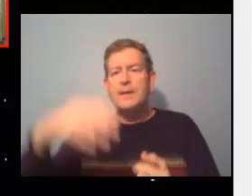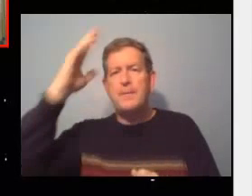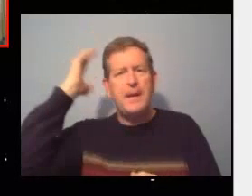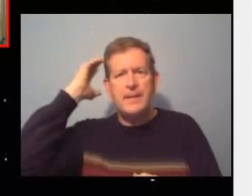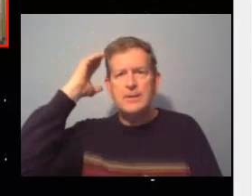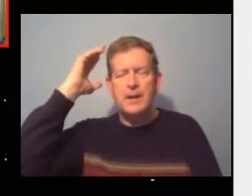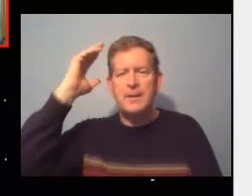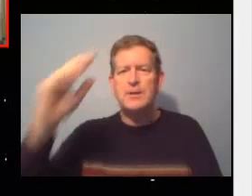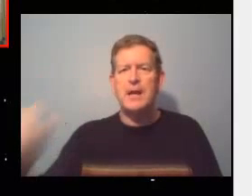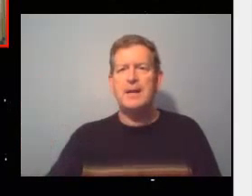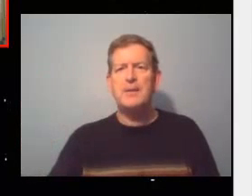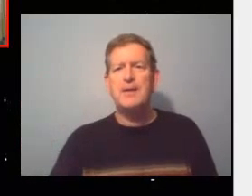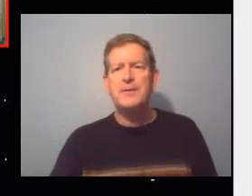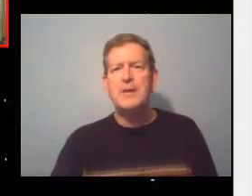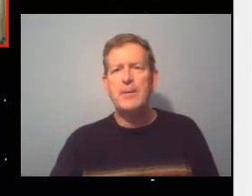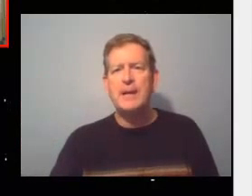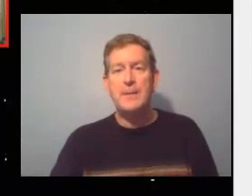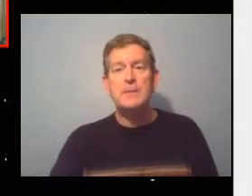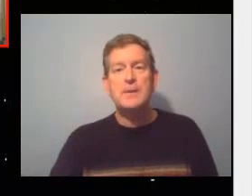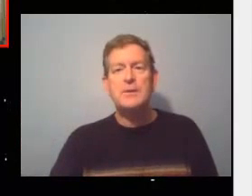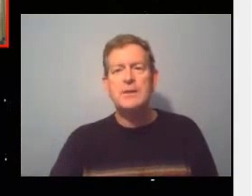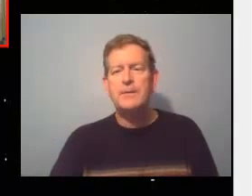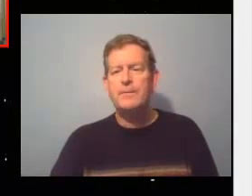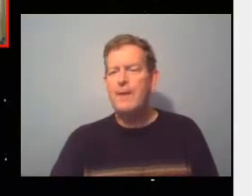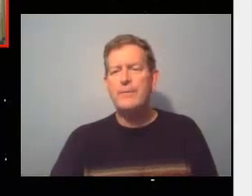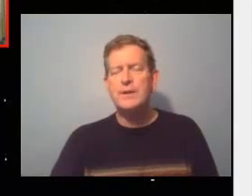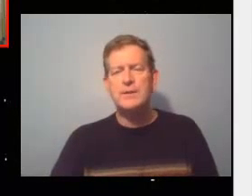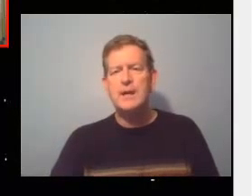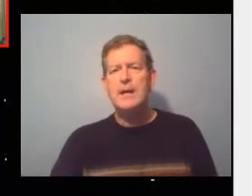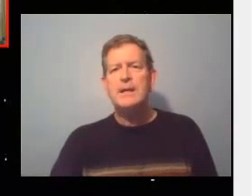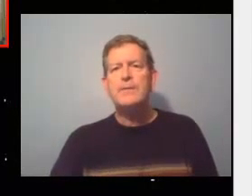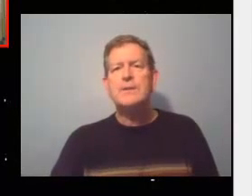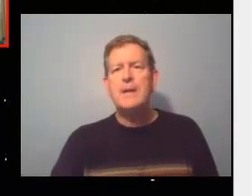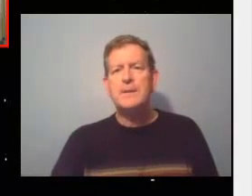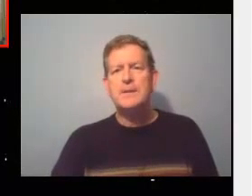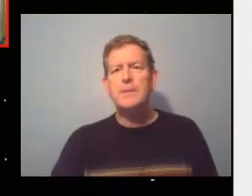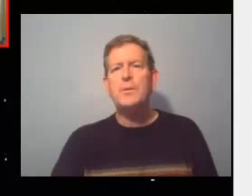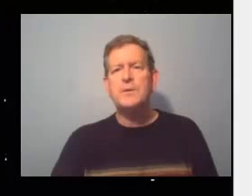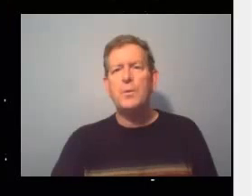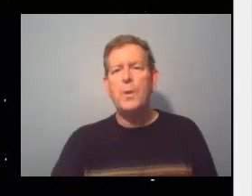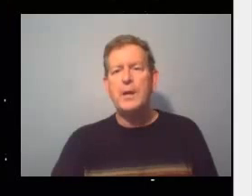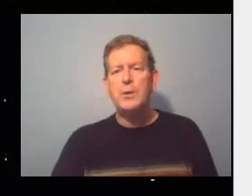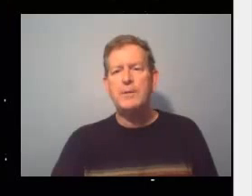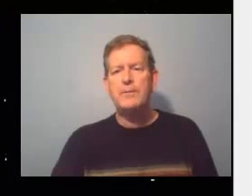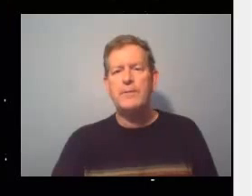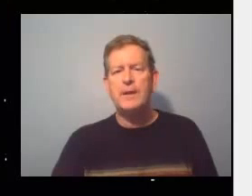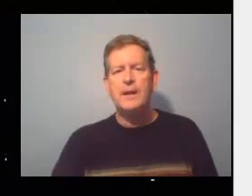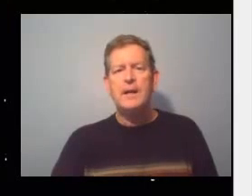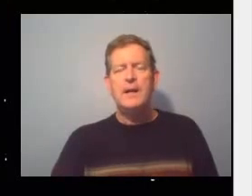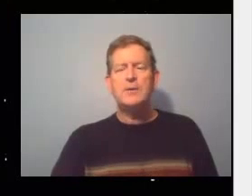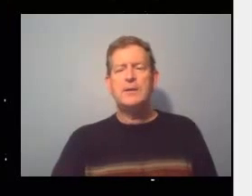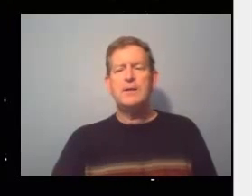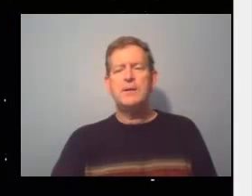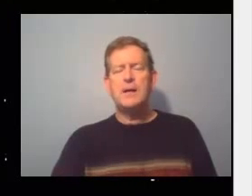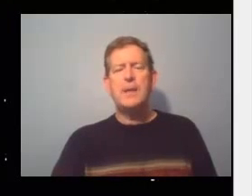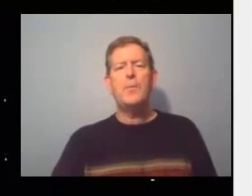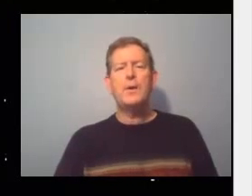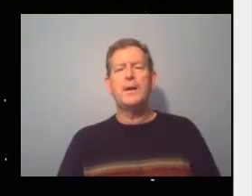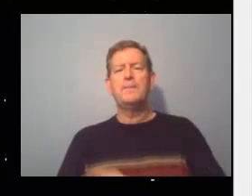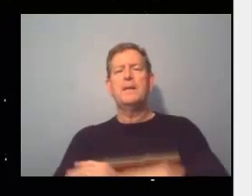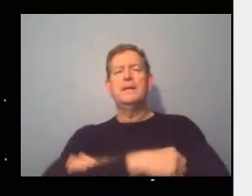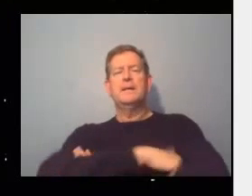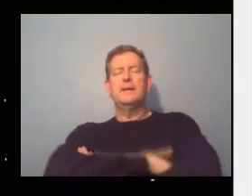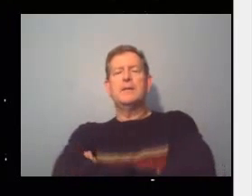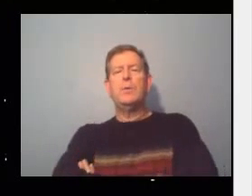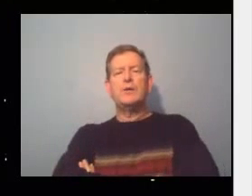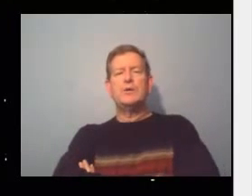And off the top of my head, that's all I'm going to say. I can think of to say right now. But that was about 5 or 6 different statements as opposed to the one I could have given. Here's a couple more